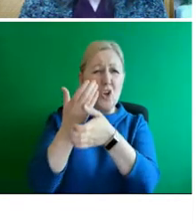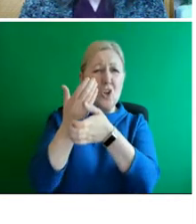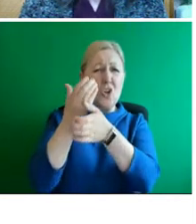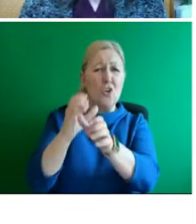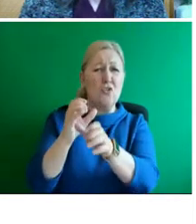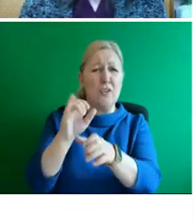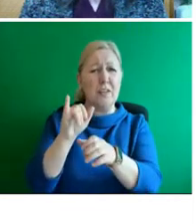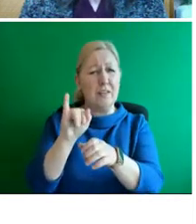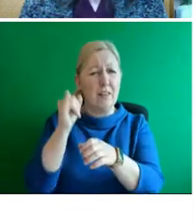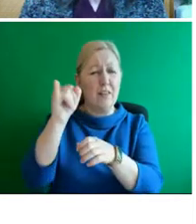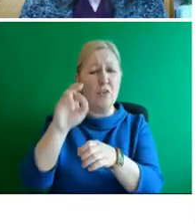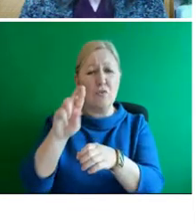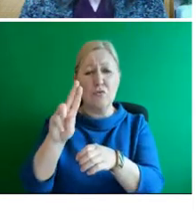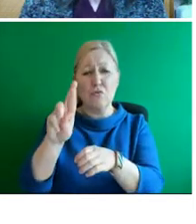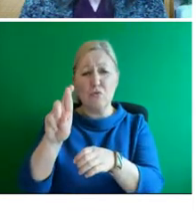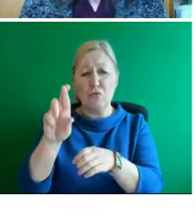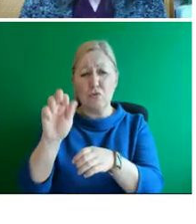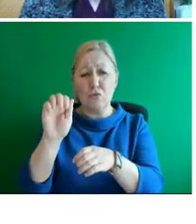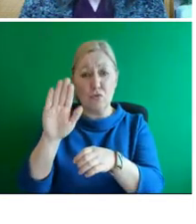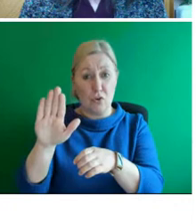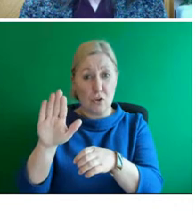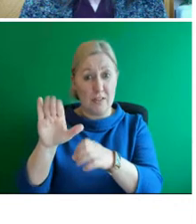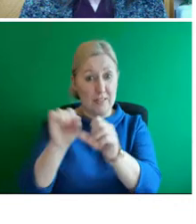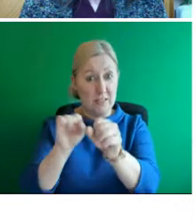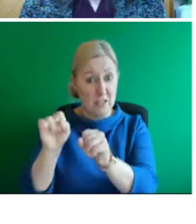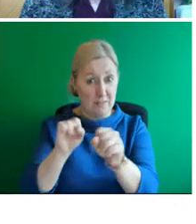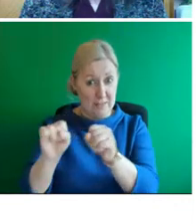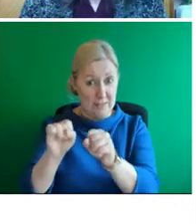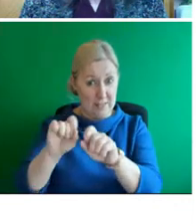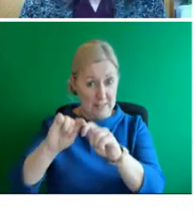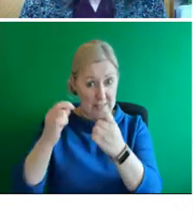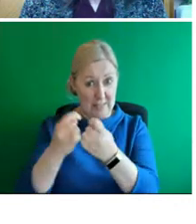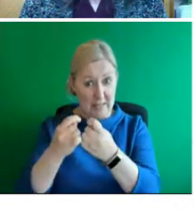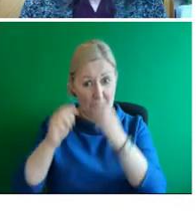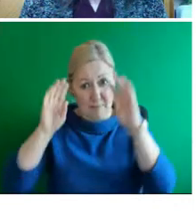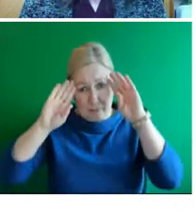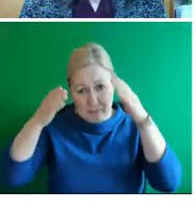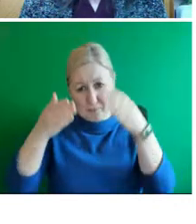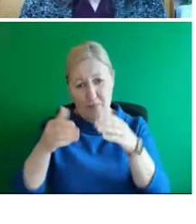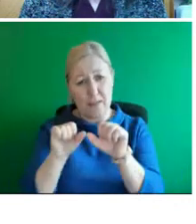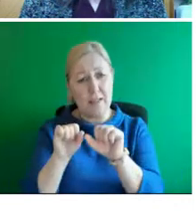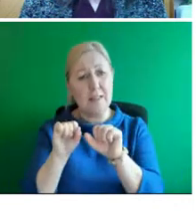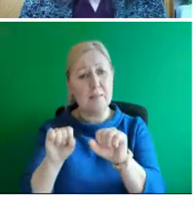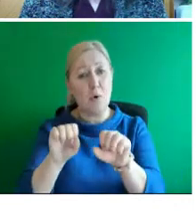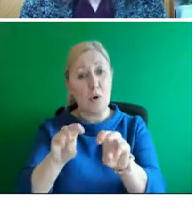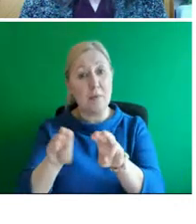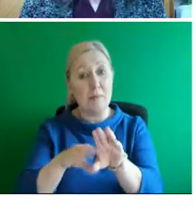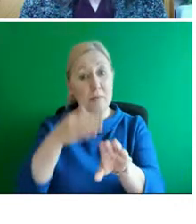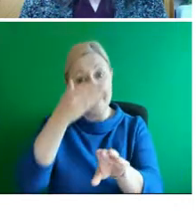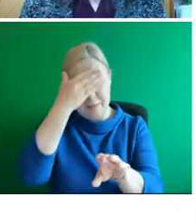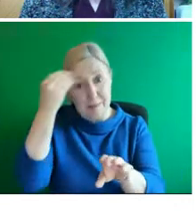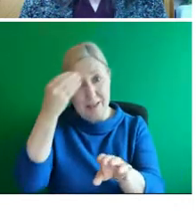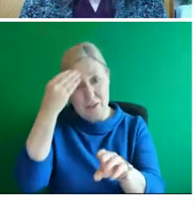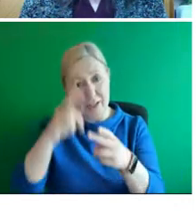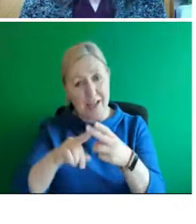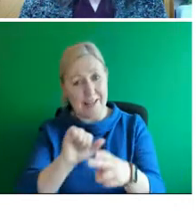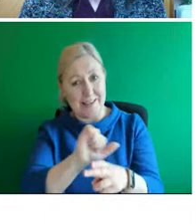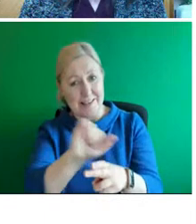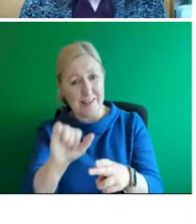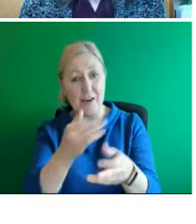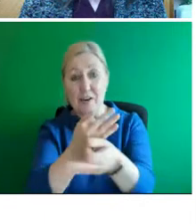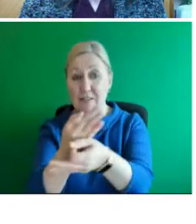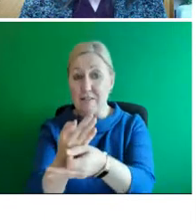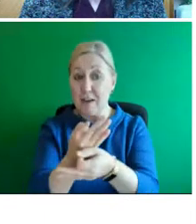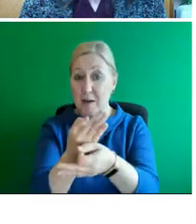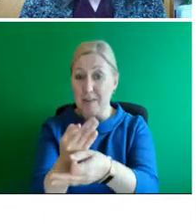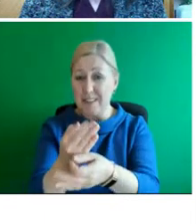the delivery of healthcare services for people living with dementia and their families in rural and remote communities. I think we in Ireland